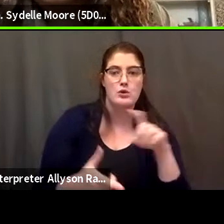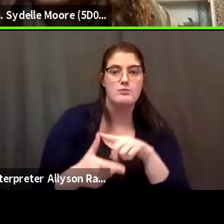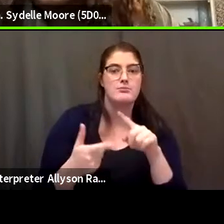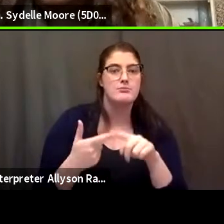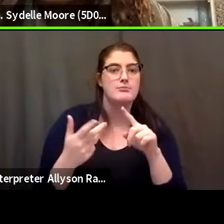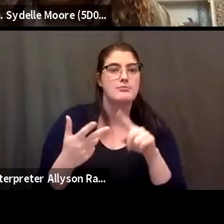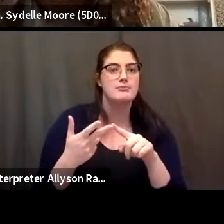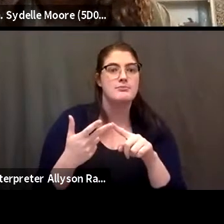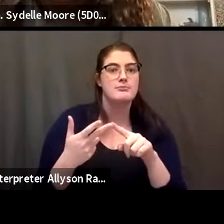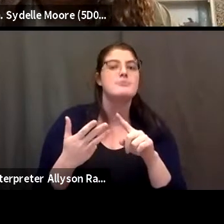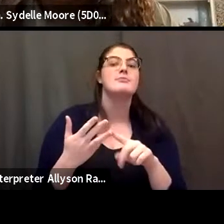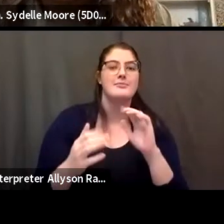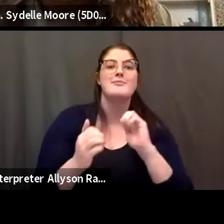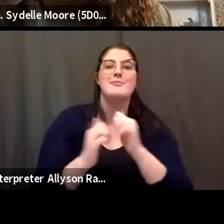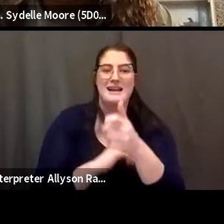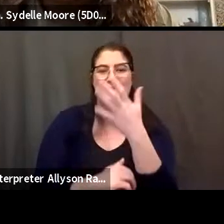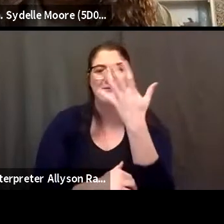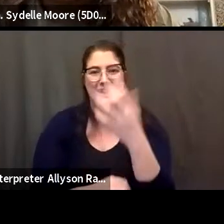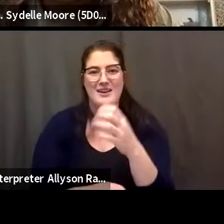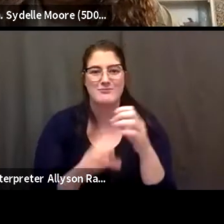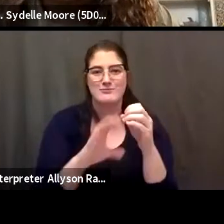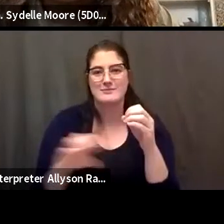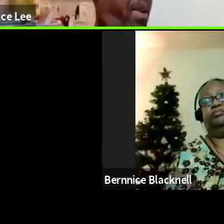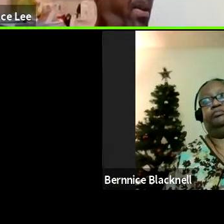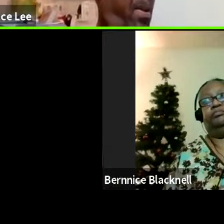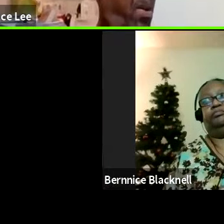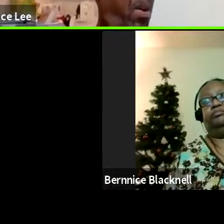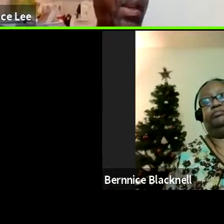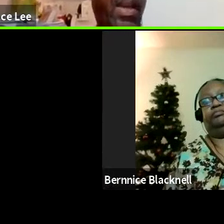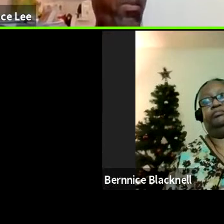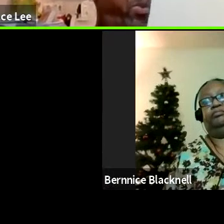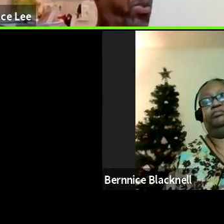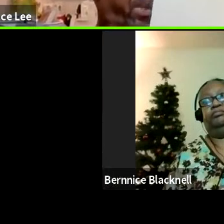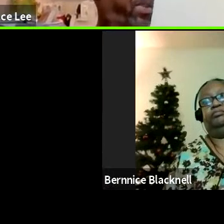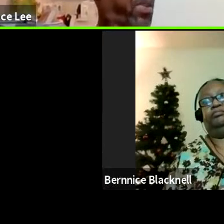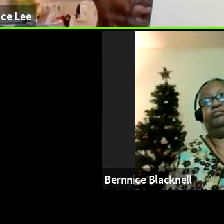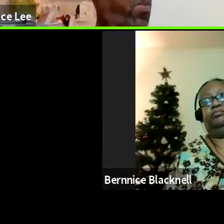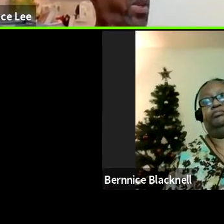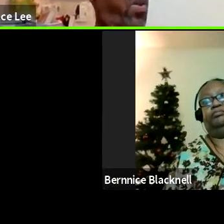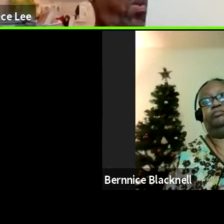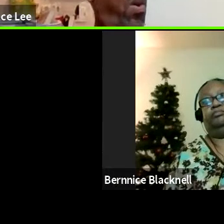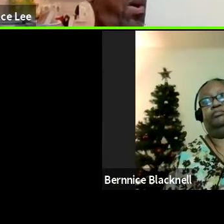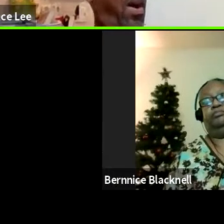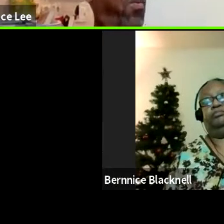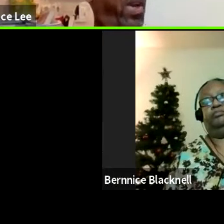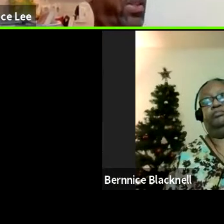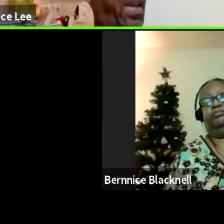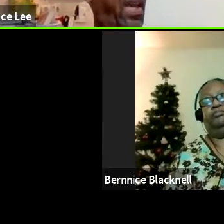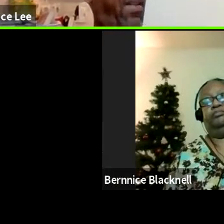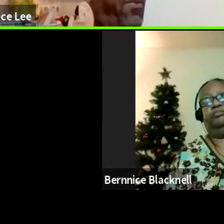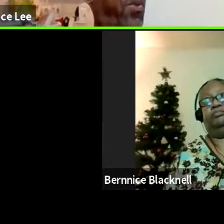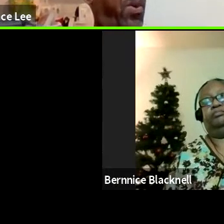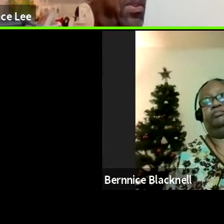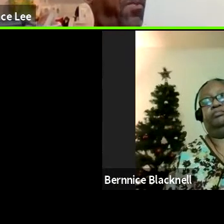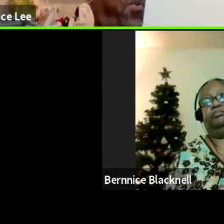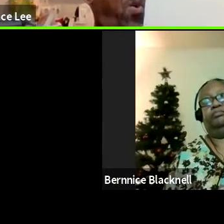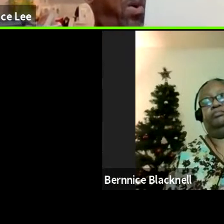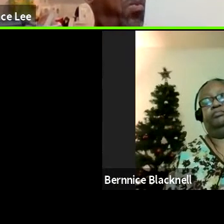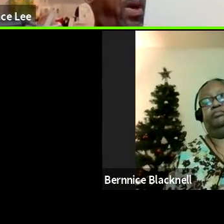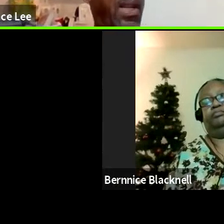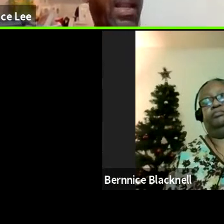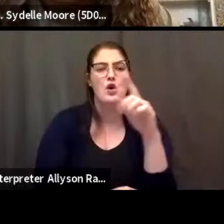that passes 5-0 with 2 absences. Okay, you said that someone raised a hand for